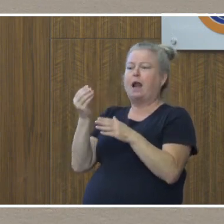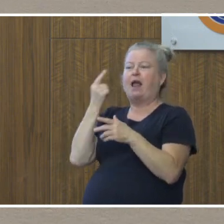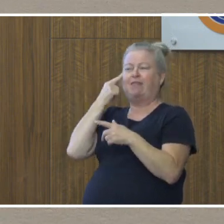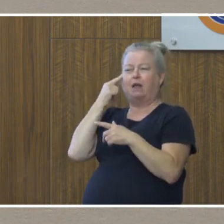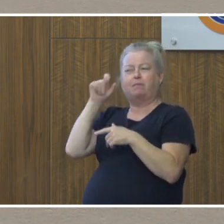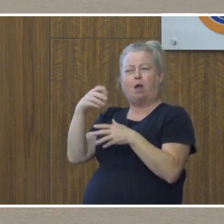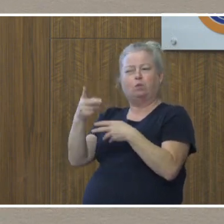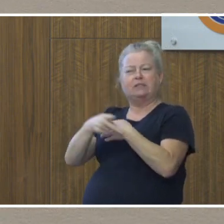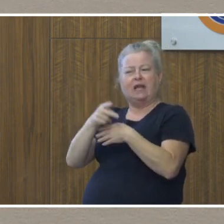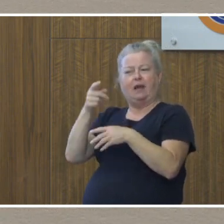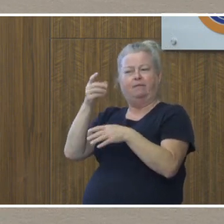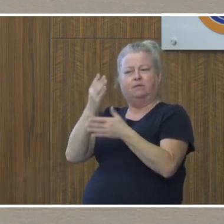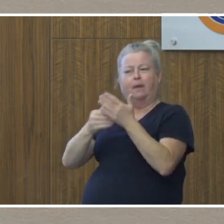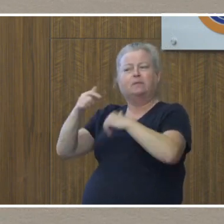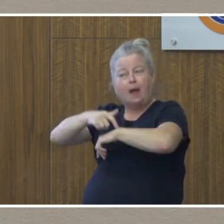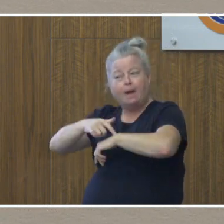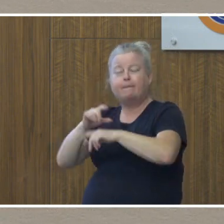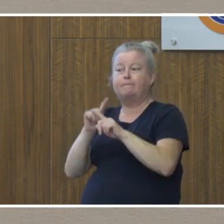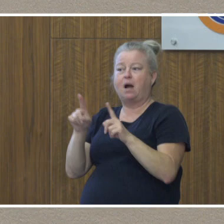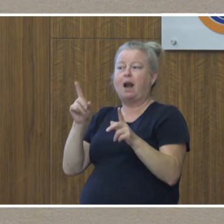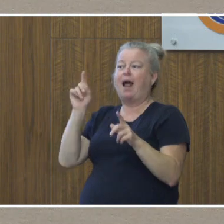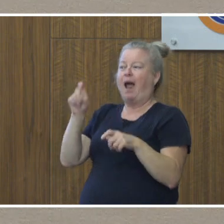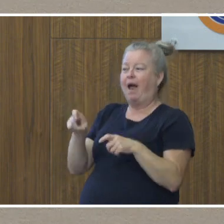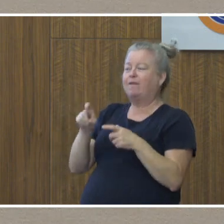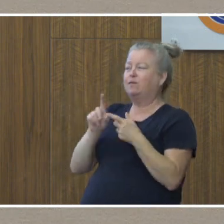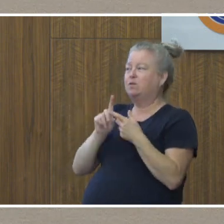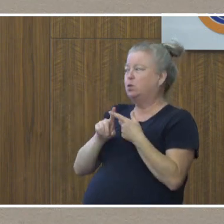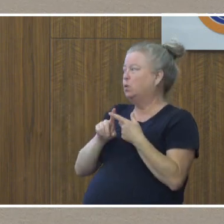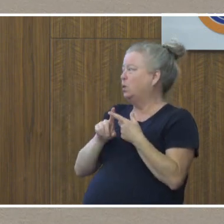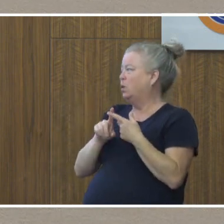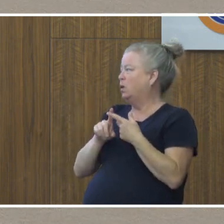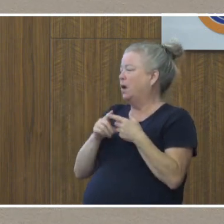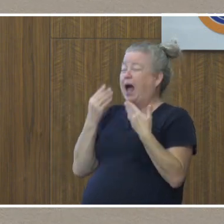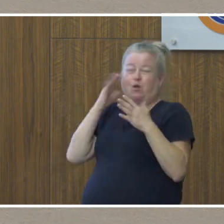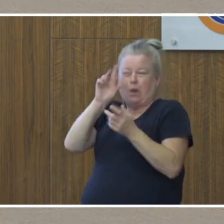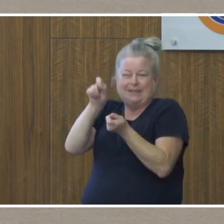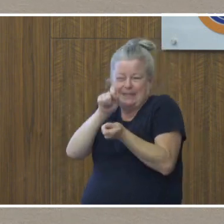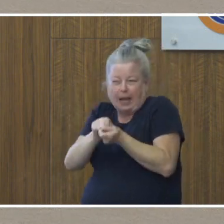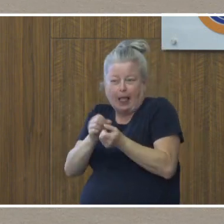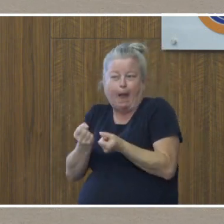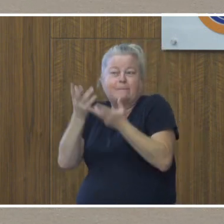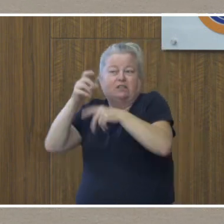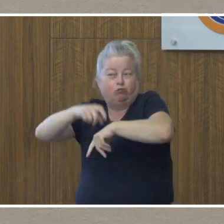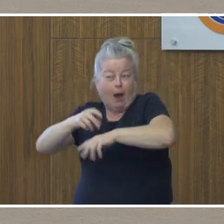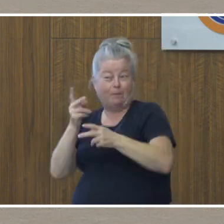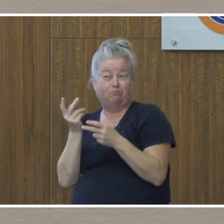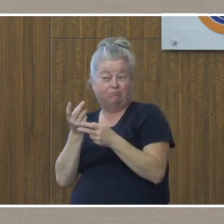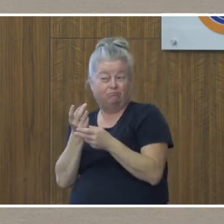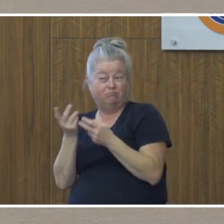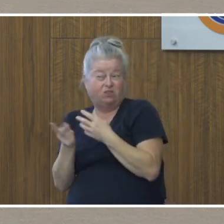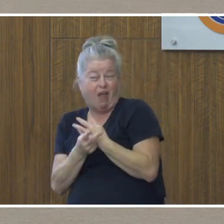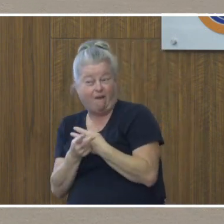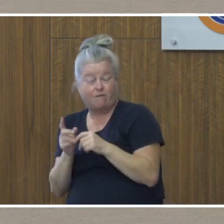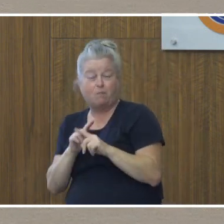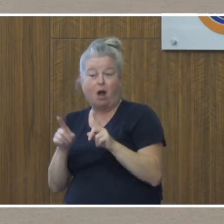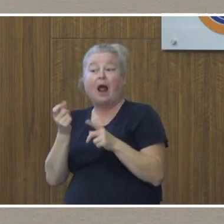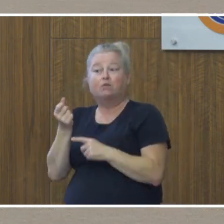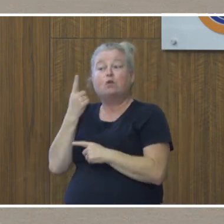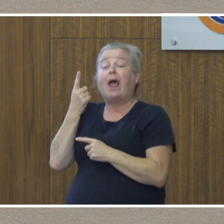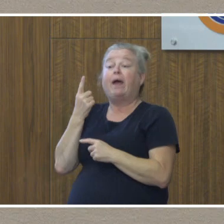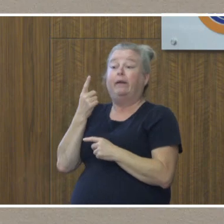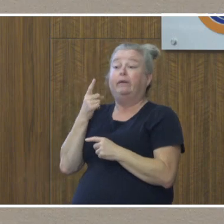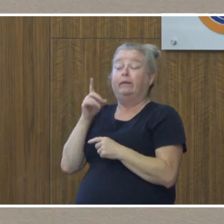some time, but I will have to, I wouldn't know exactly how much time that would save, but I do understand that that might